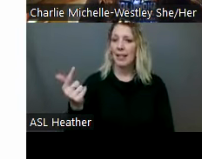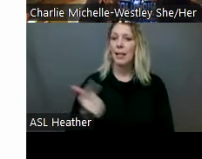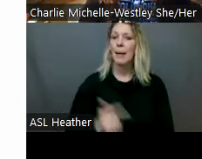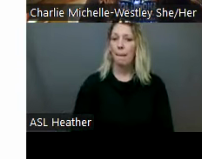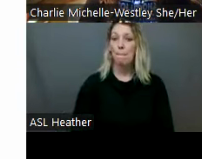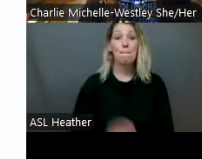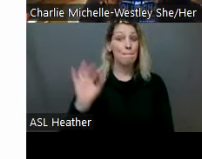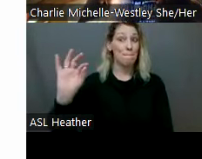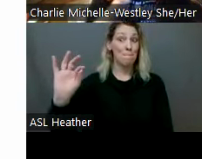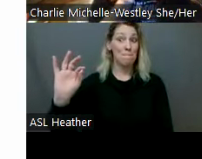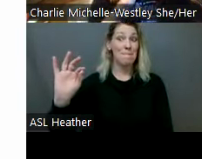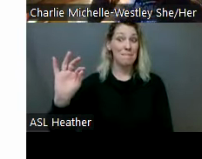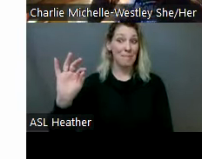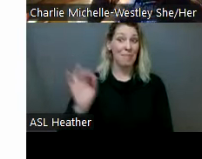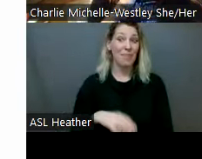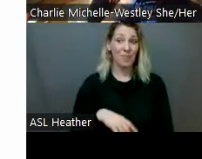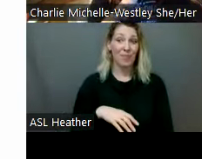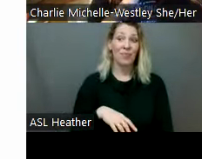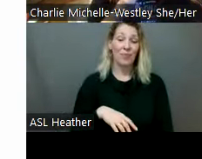Very good. On